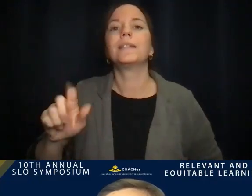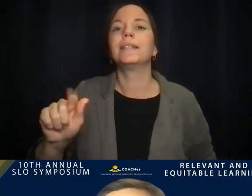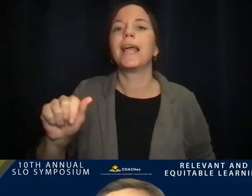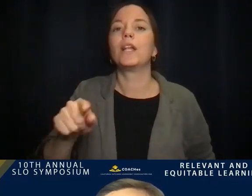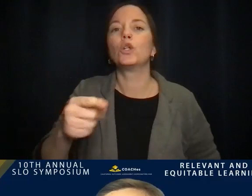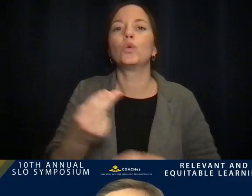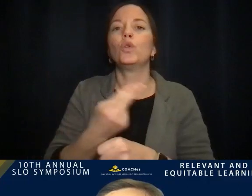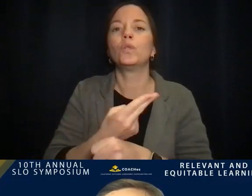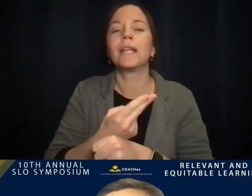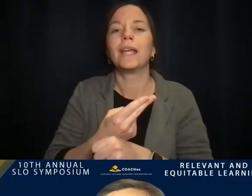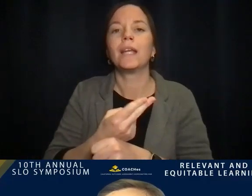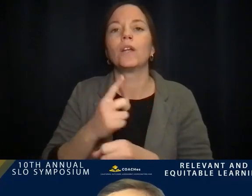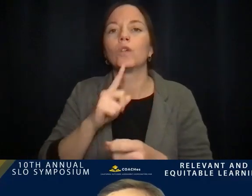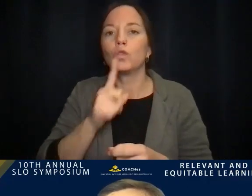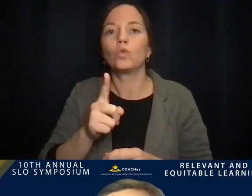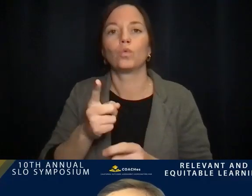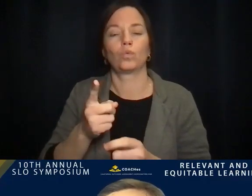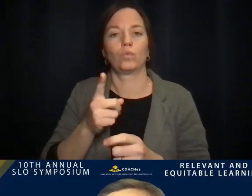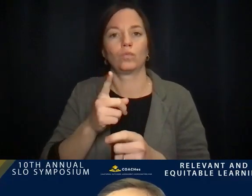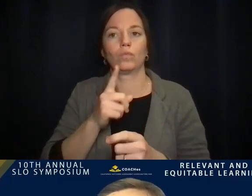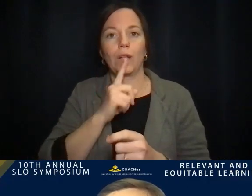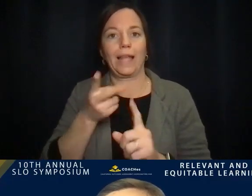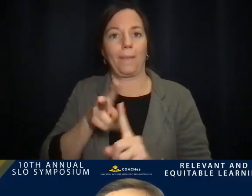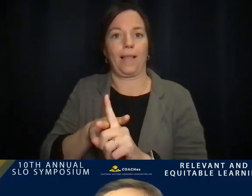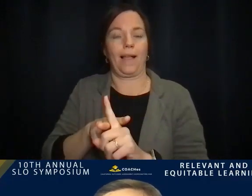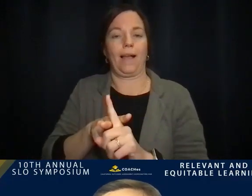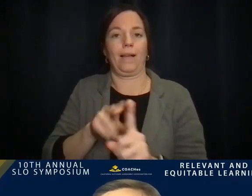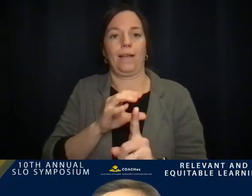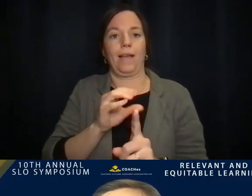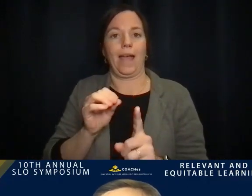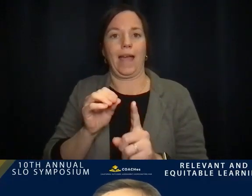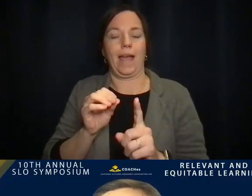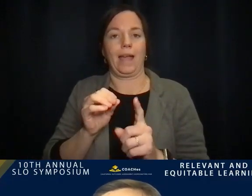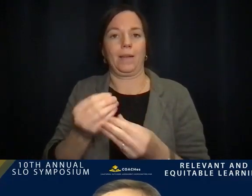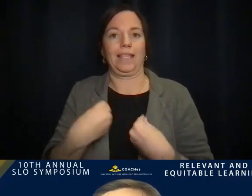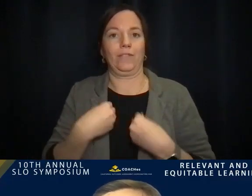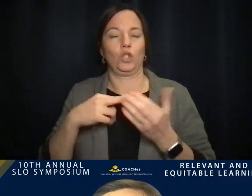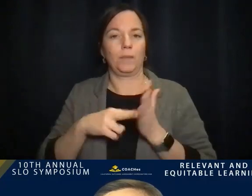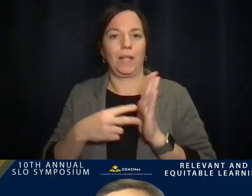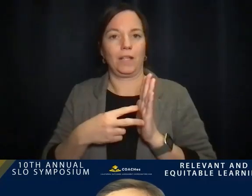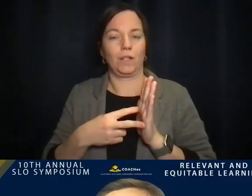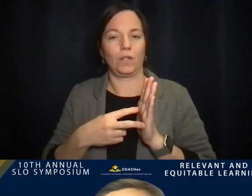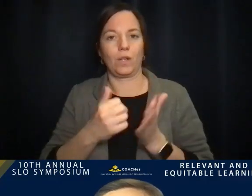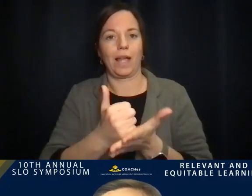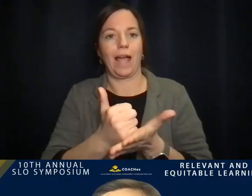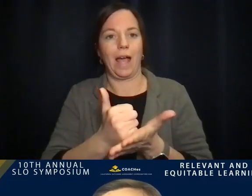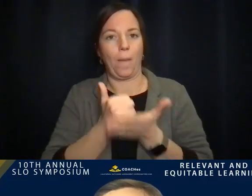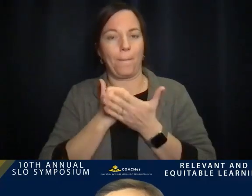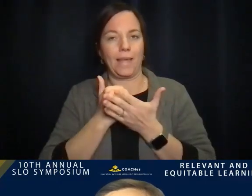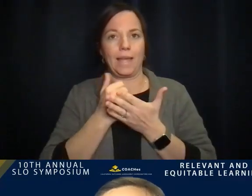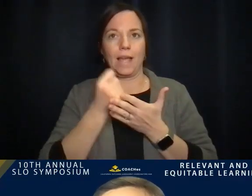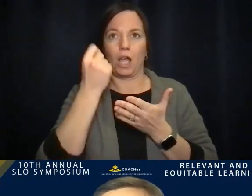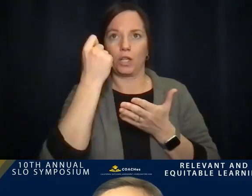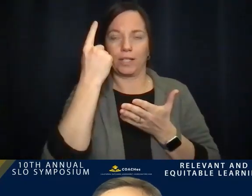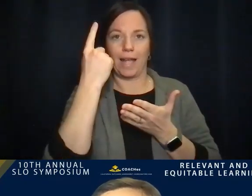that's meaningful and relevant that tells you, helps you keep a pulse on or keep your finger on the pulse of